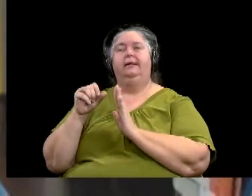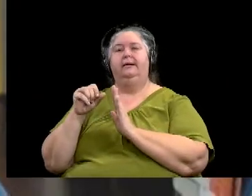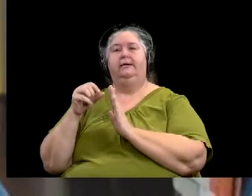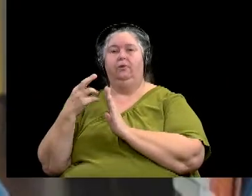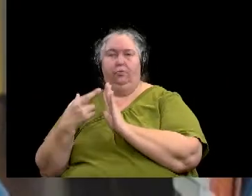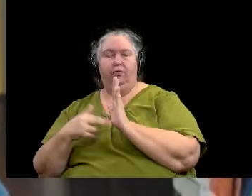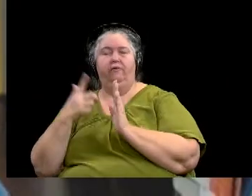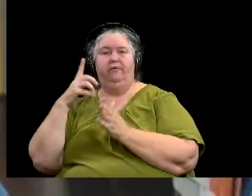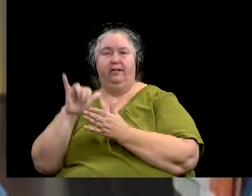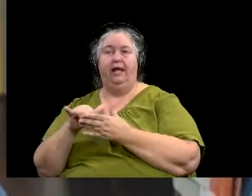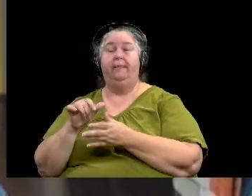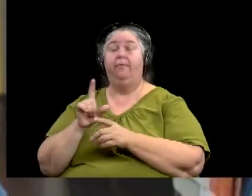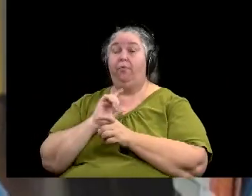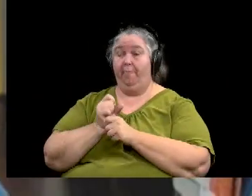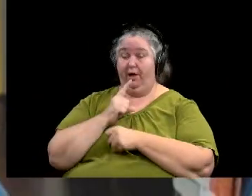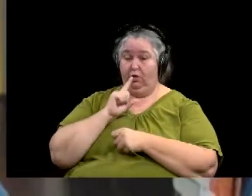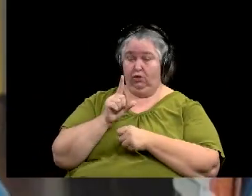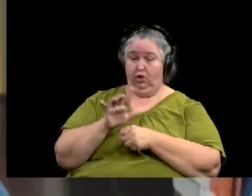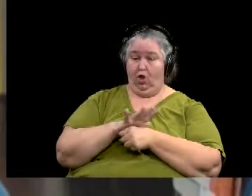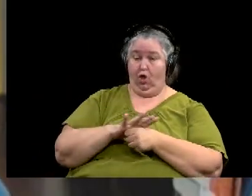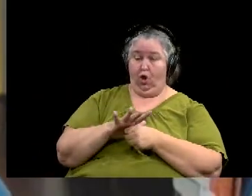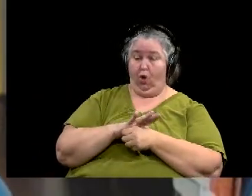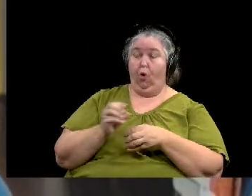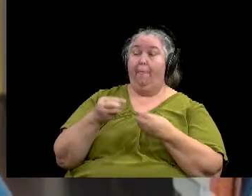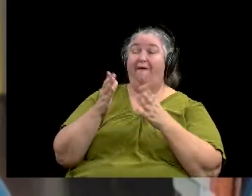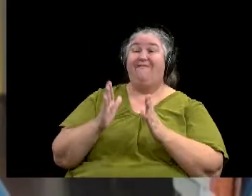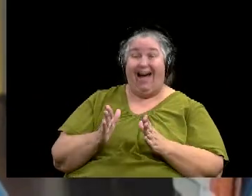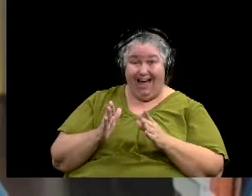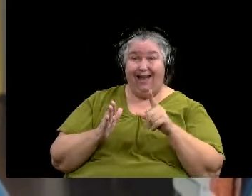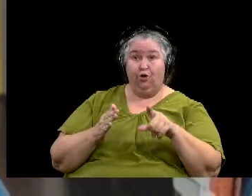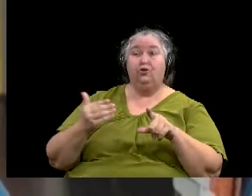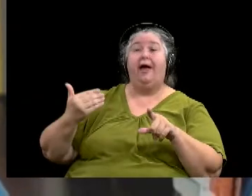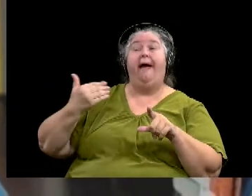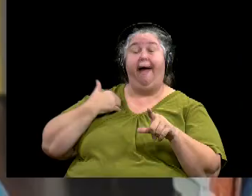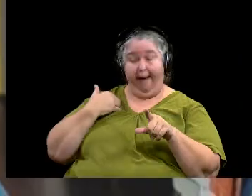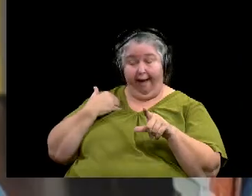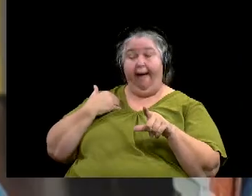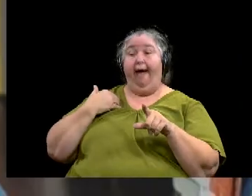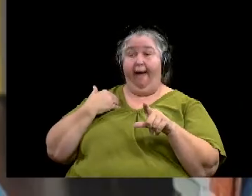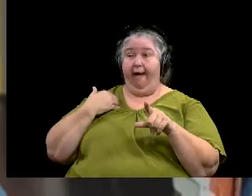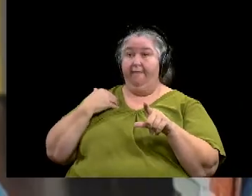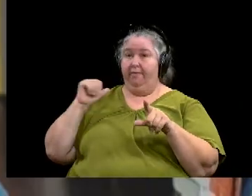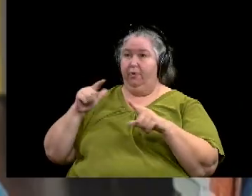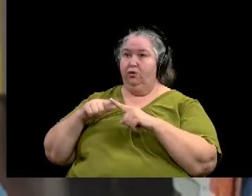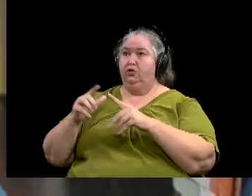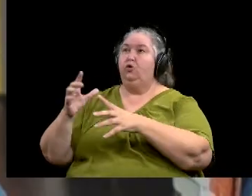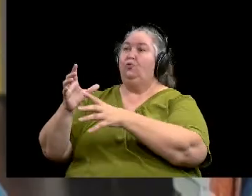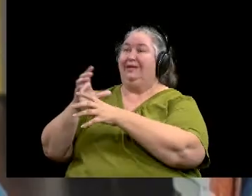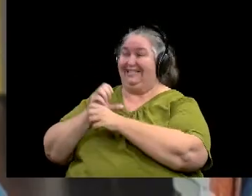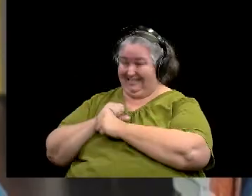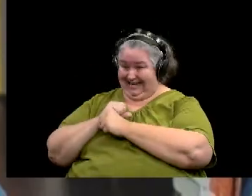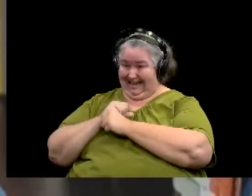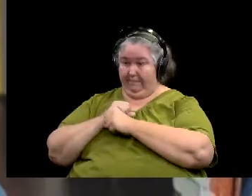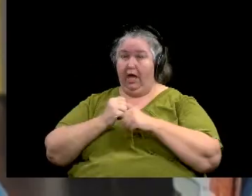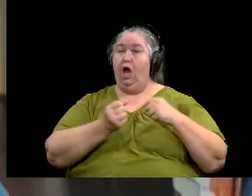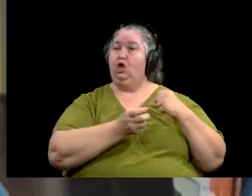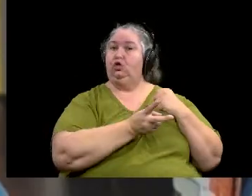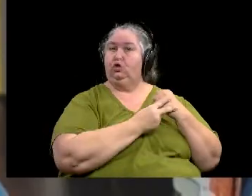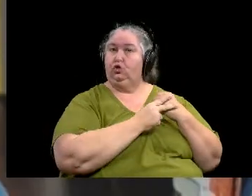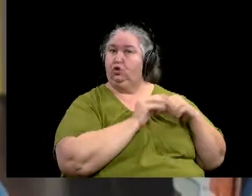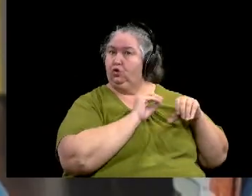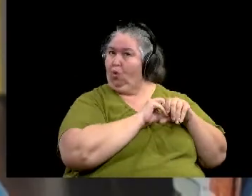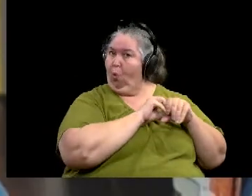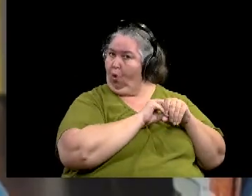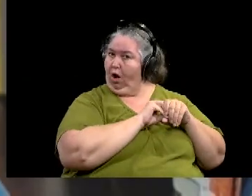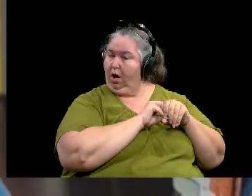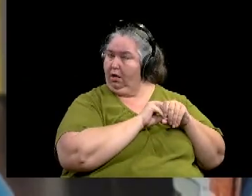providers have the tools that they need to receive, store, handle, and administer the vaccine effectively. And we want to be here to provide that technical